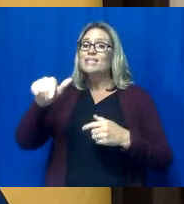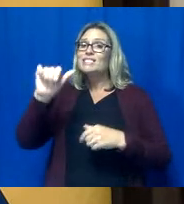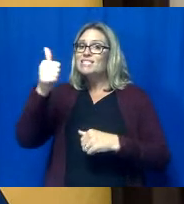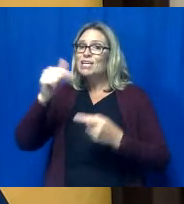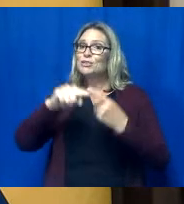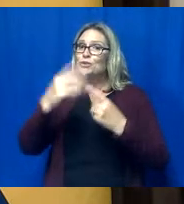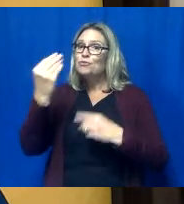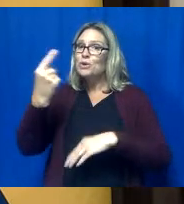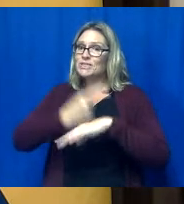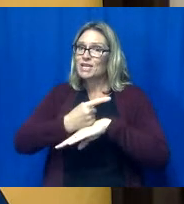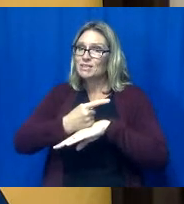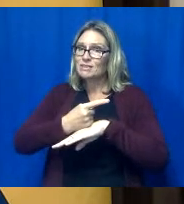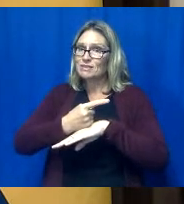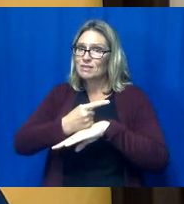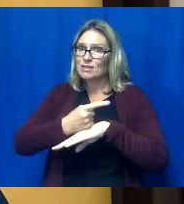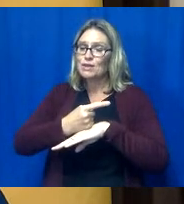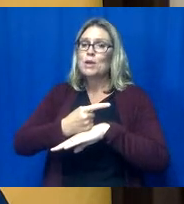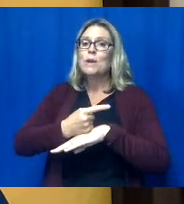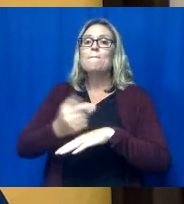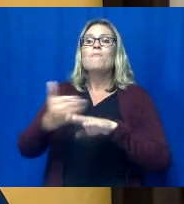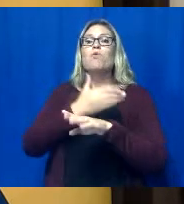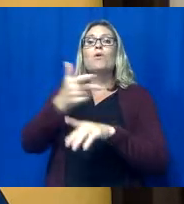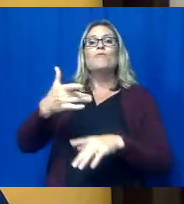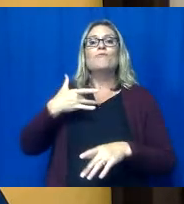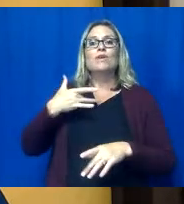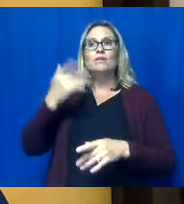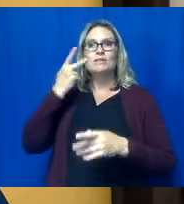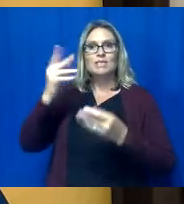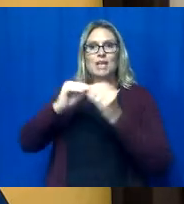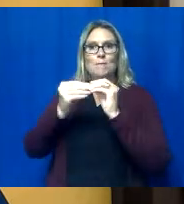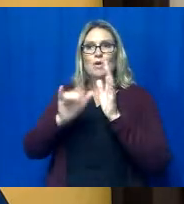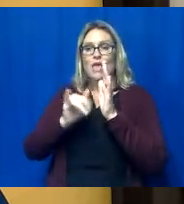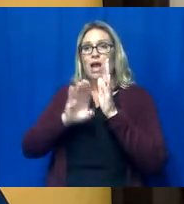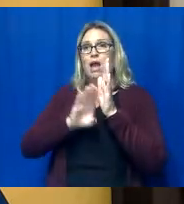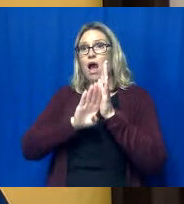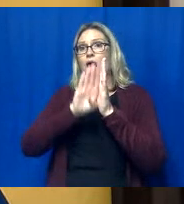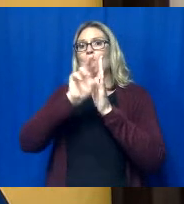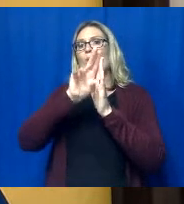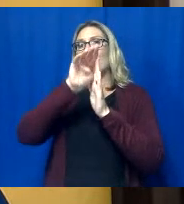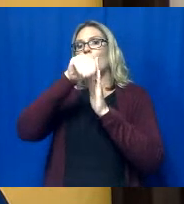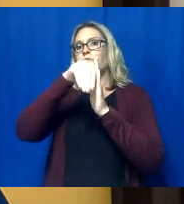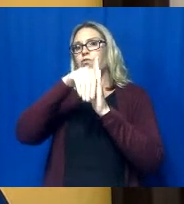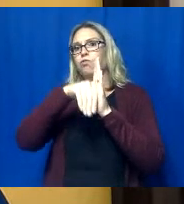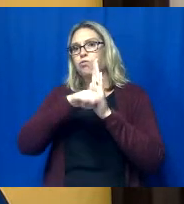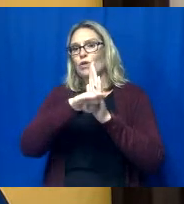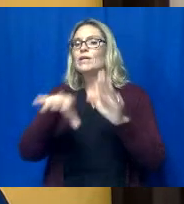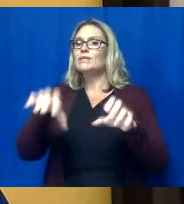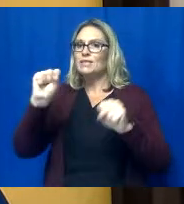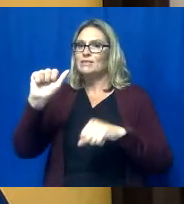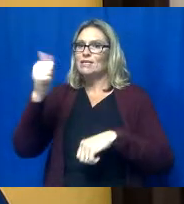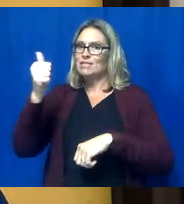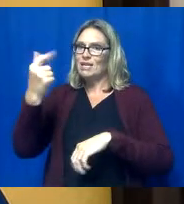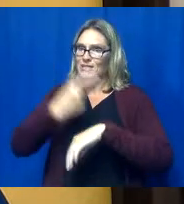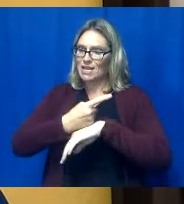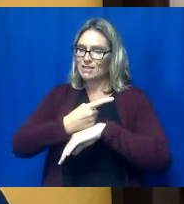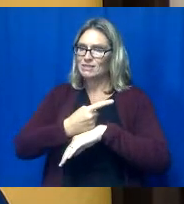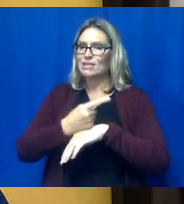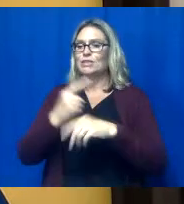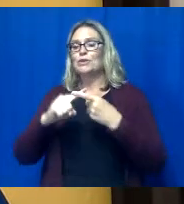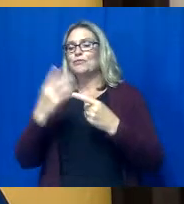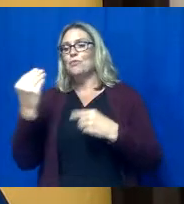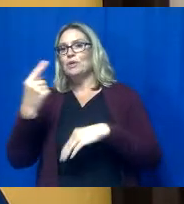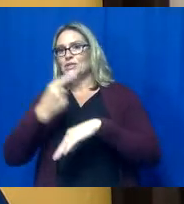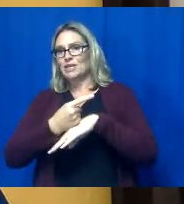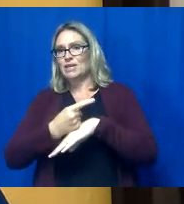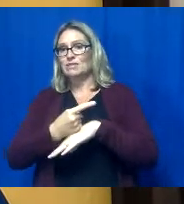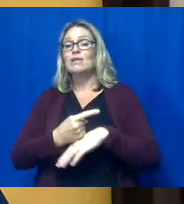see the effect of those changes. So Matthew could probably tell you better what his